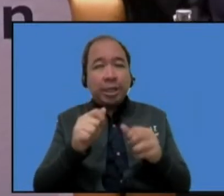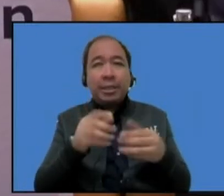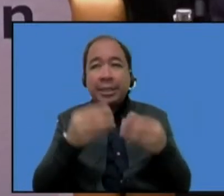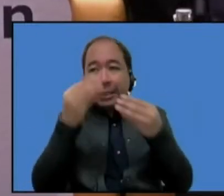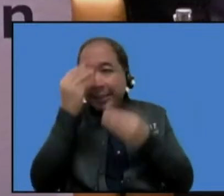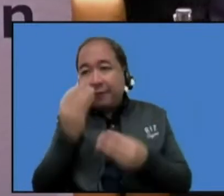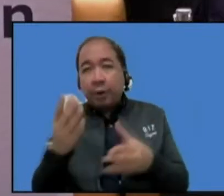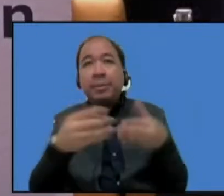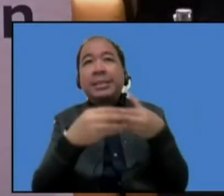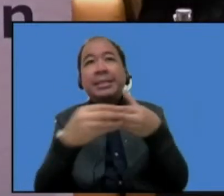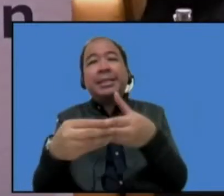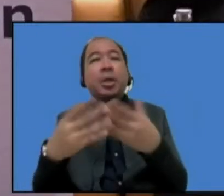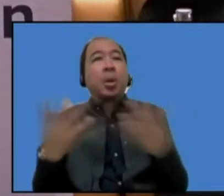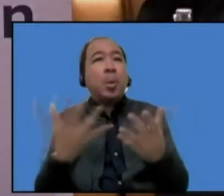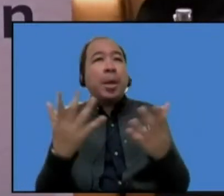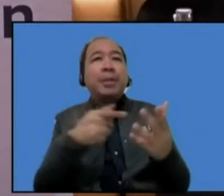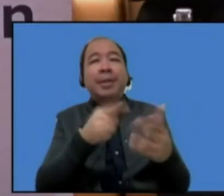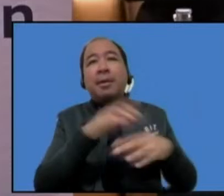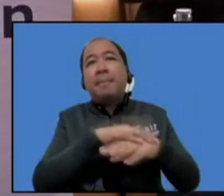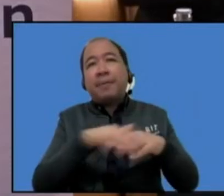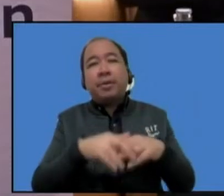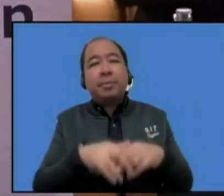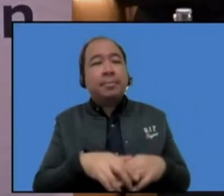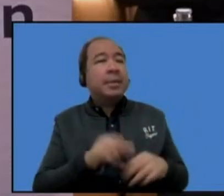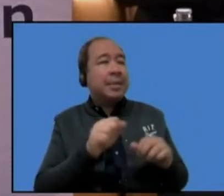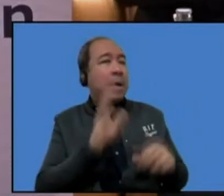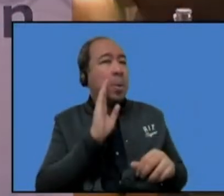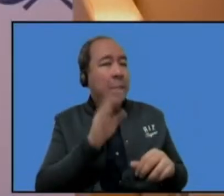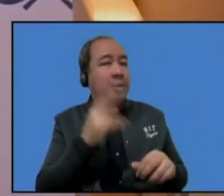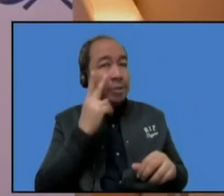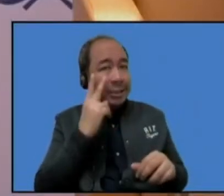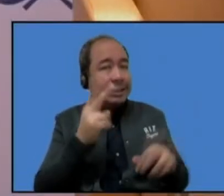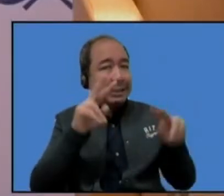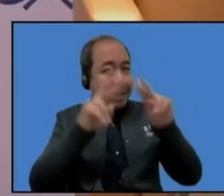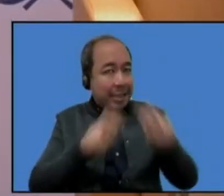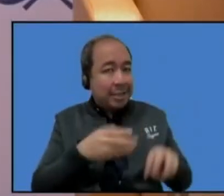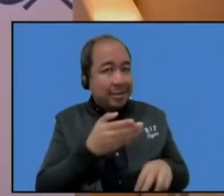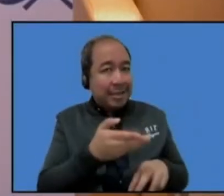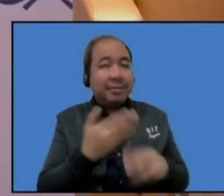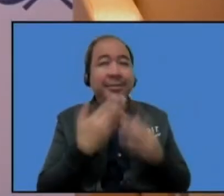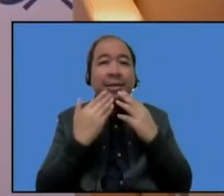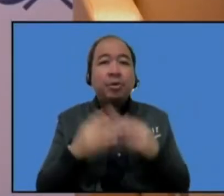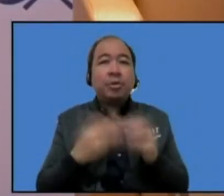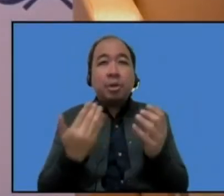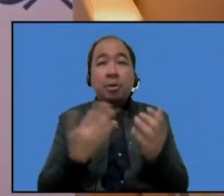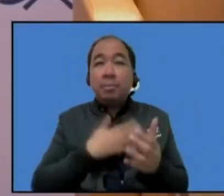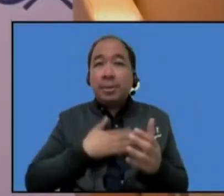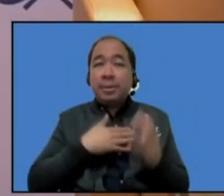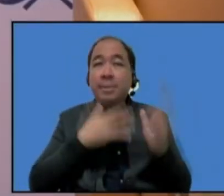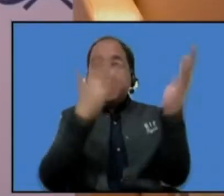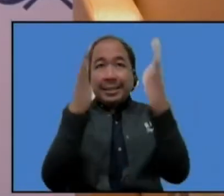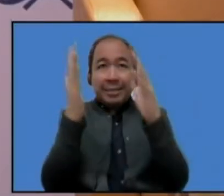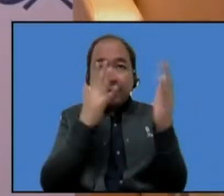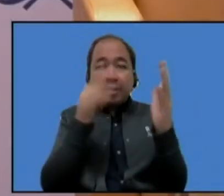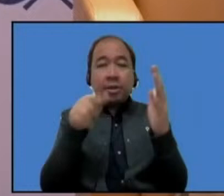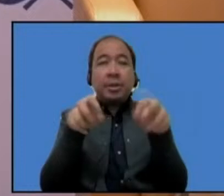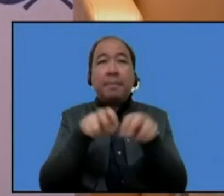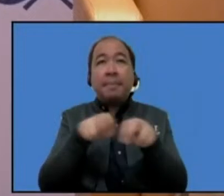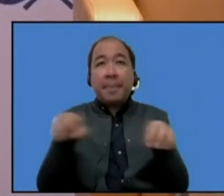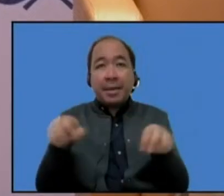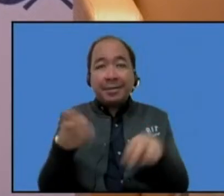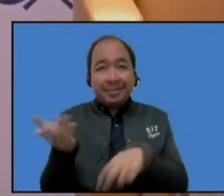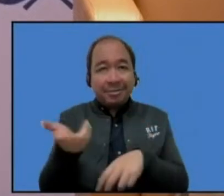Thank you very much. We'll definitely have a look at that. Thank you so much. May I ask for a hand of applause for our panelists?